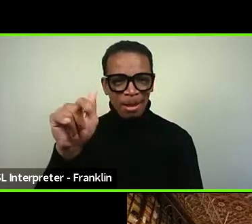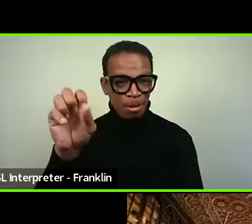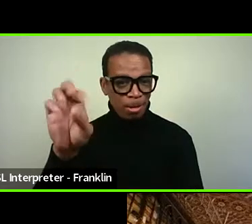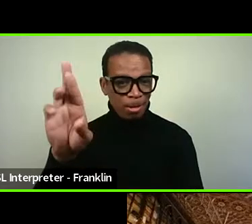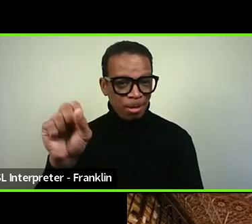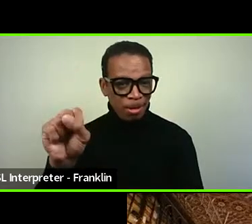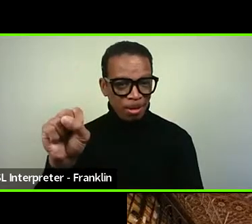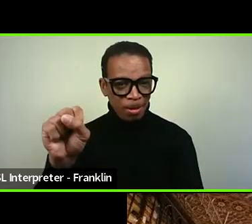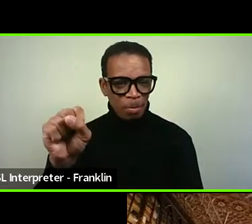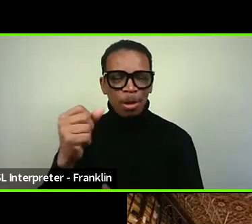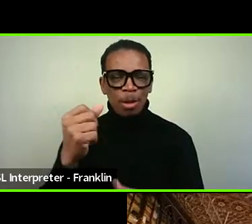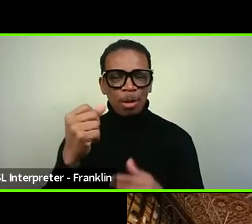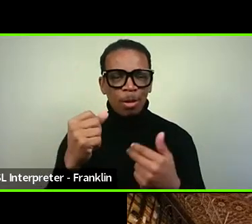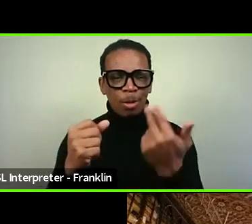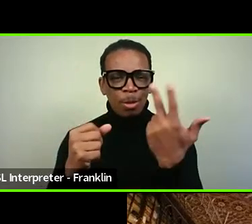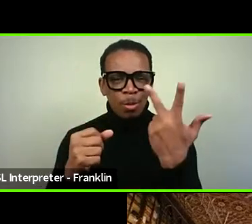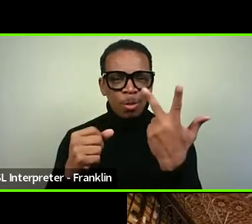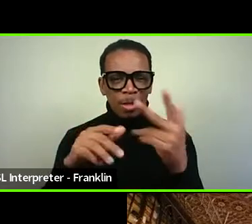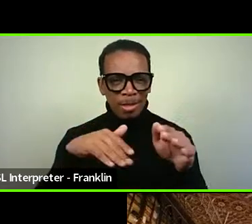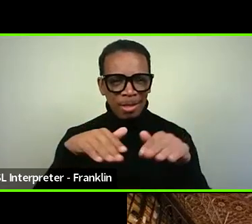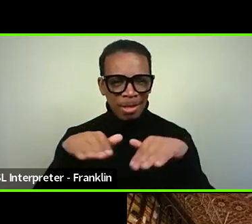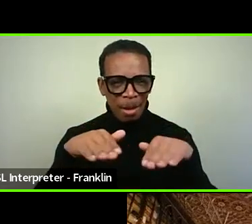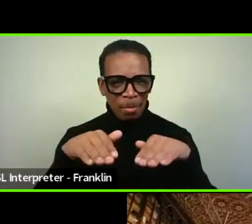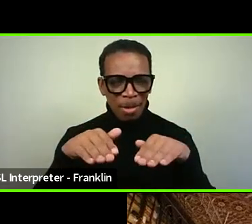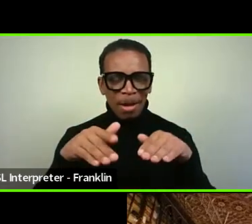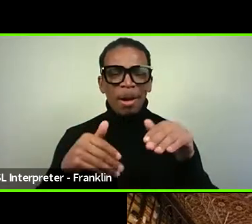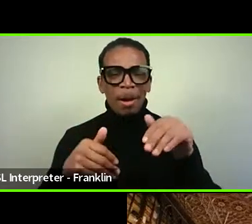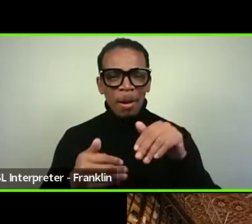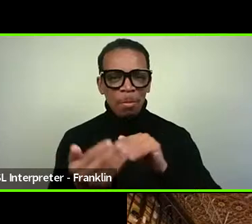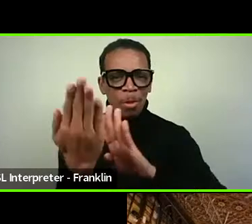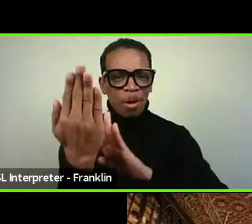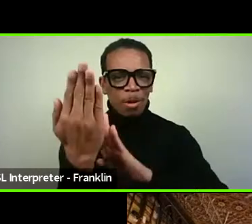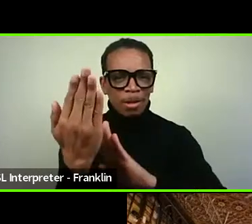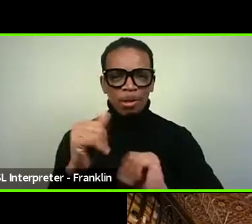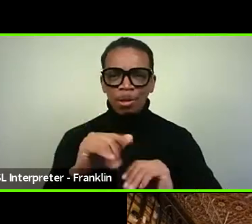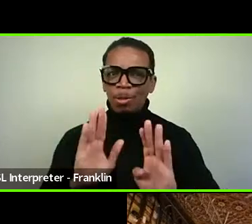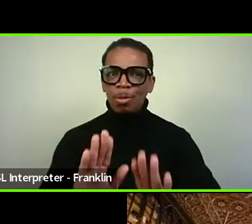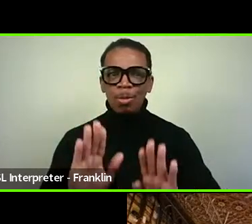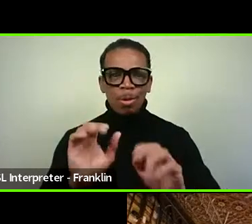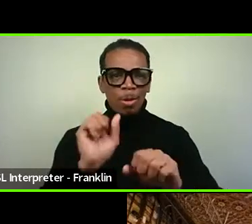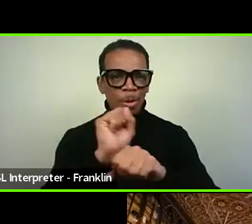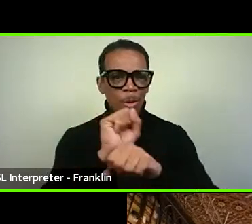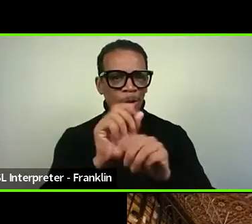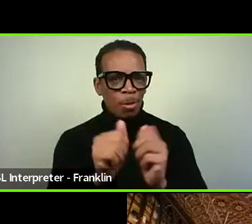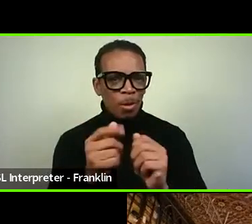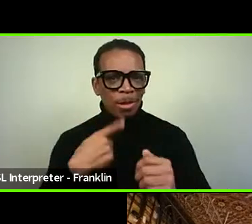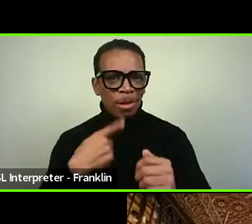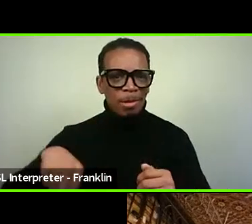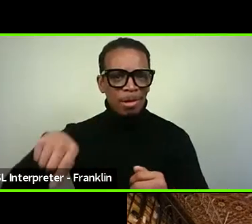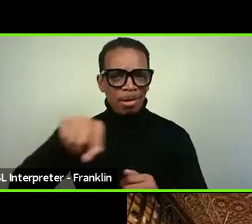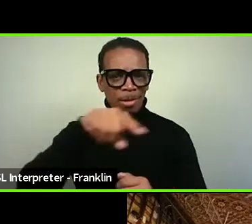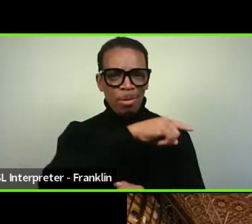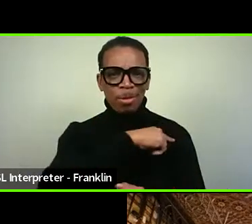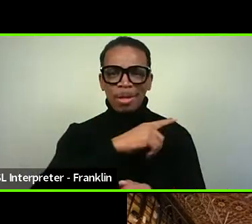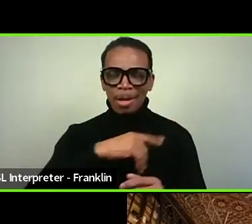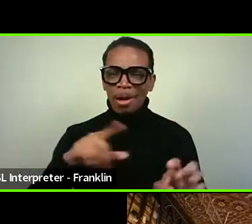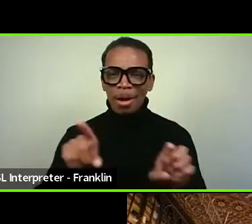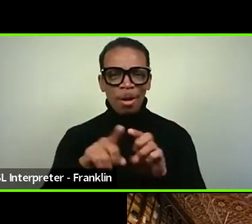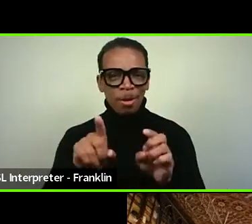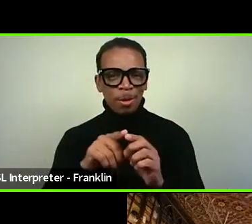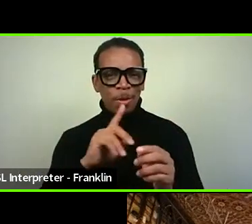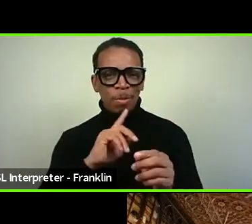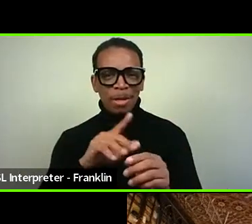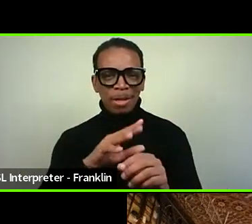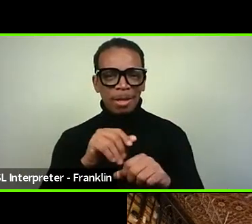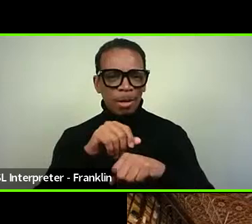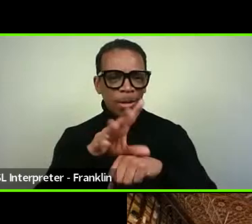And she continues to be a great colleague of ours as it relates to really being